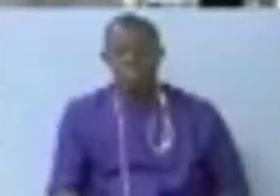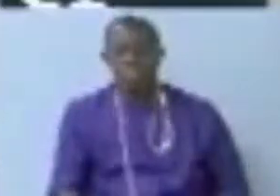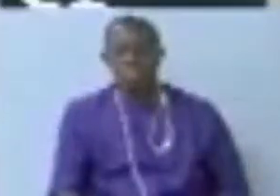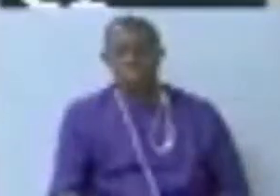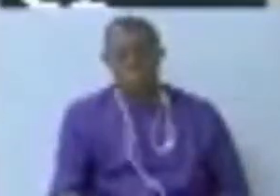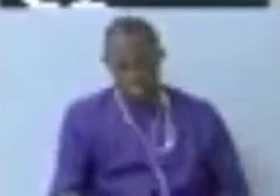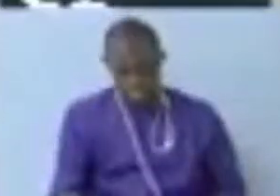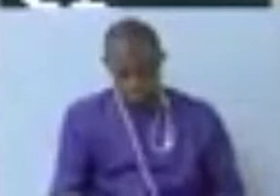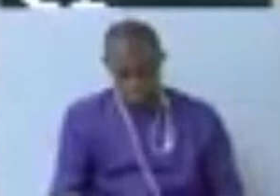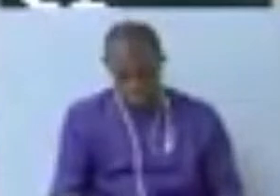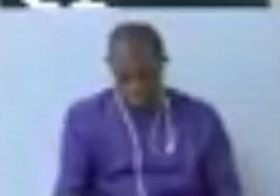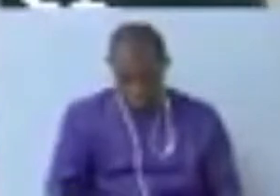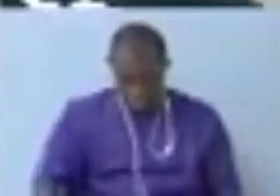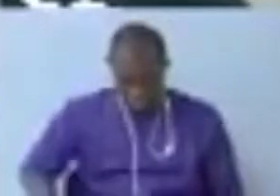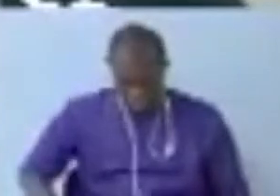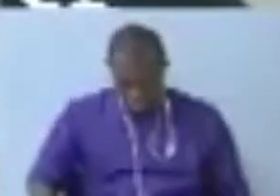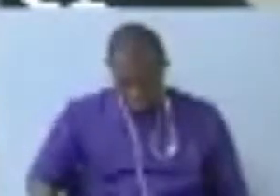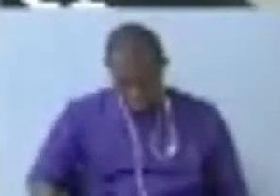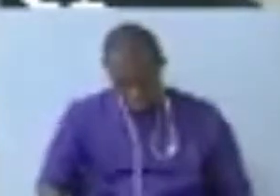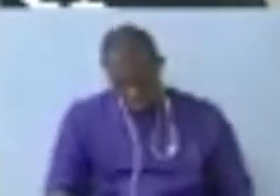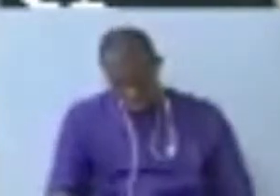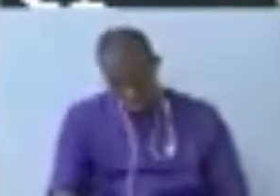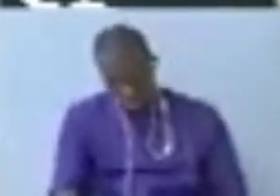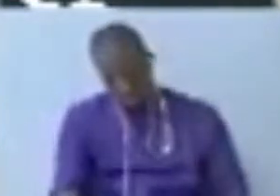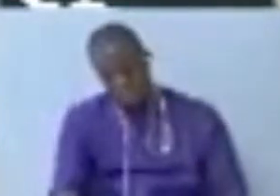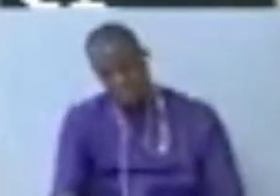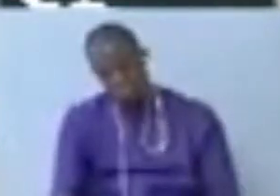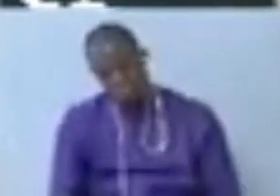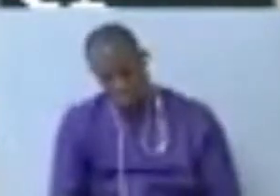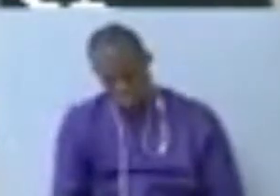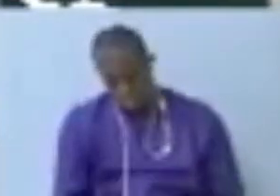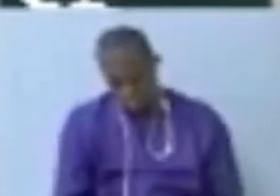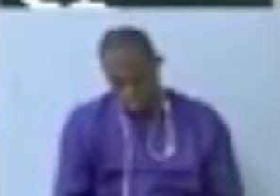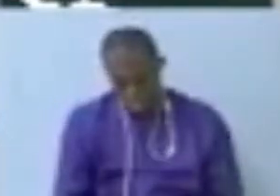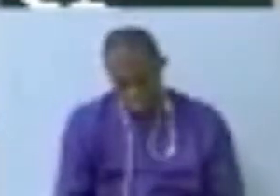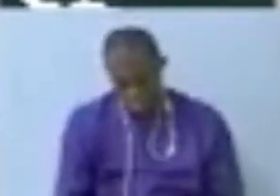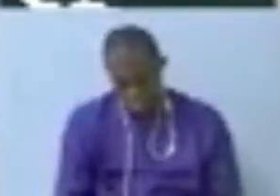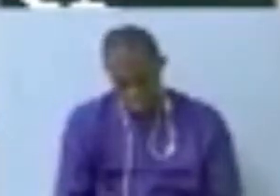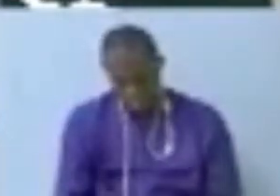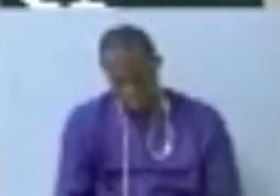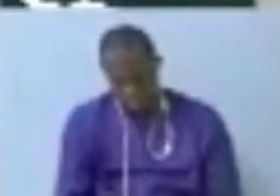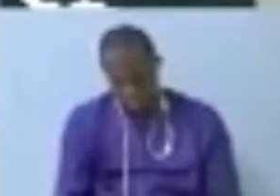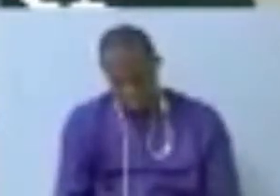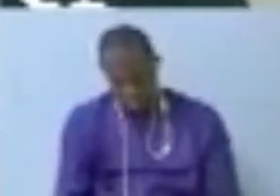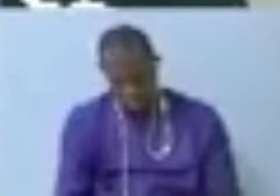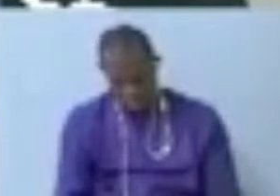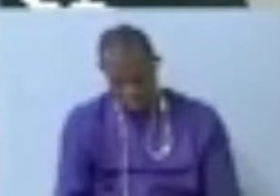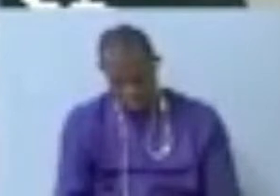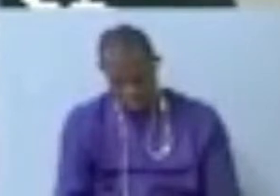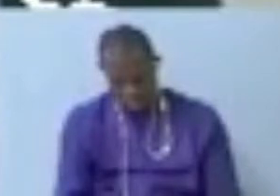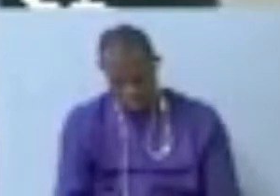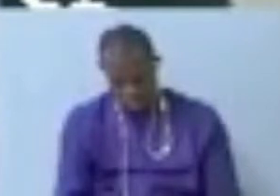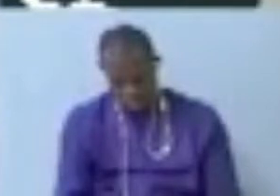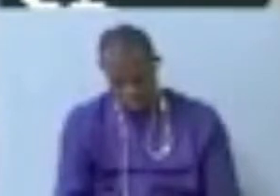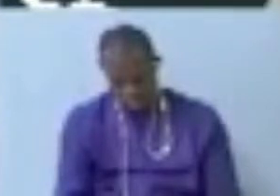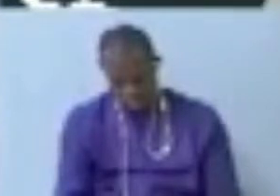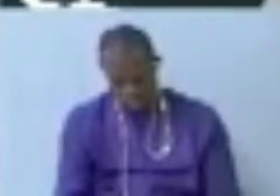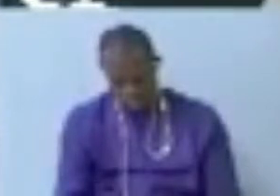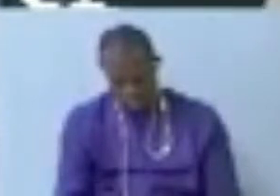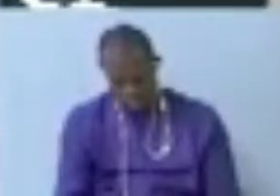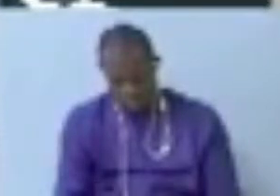Chairman kamu fosu tandro do wala rek commissaire ko be ke kanyam alaftala crossiro ke kaje ka long fond mine be ke